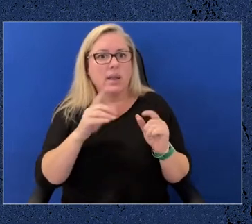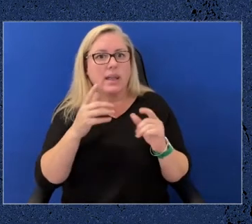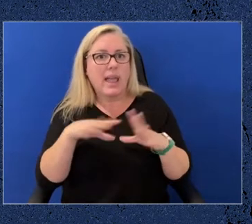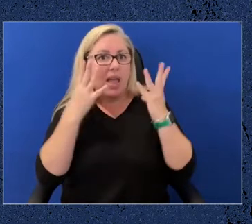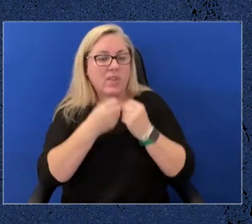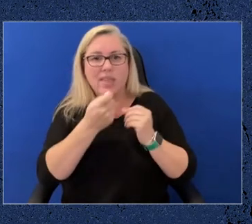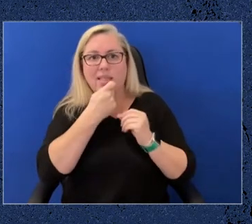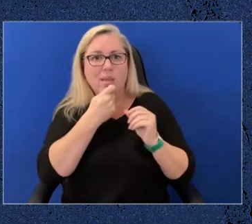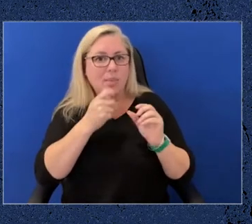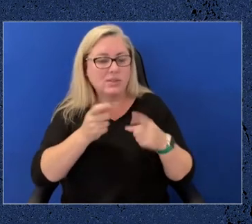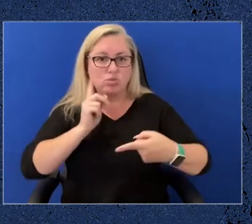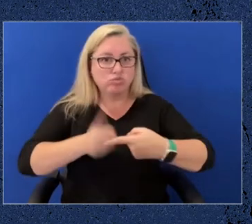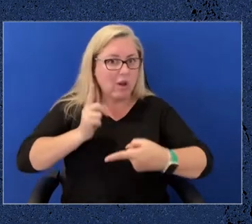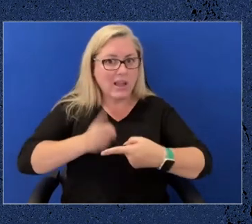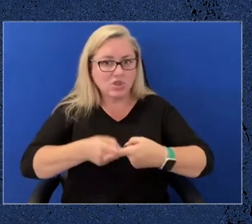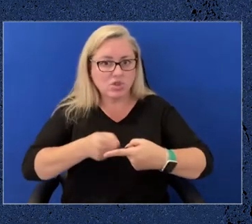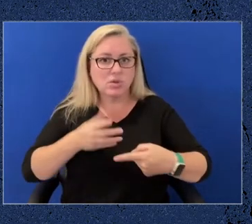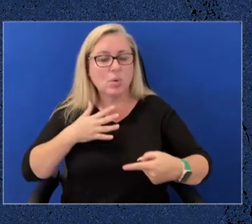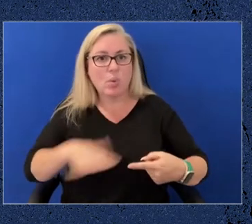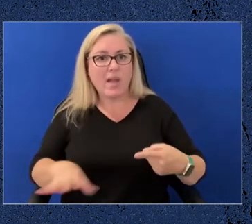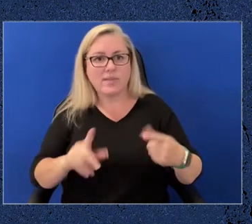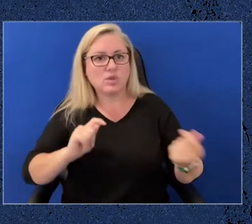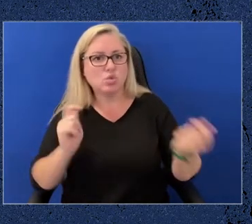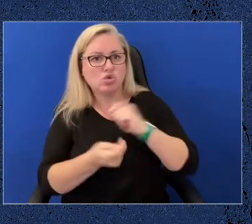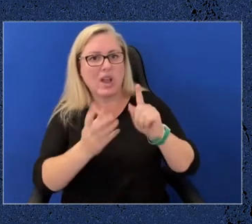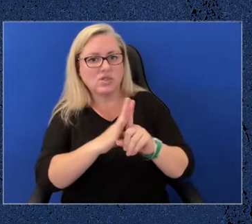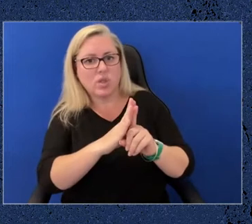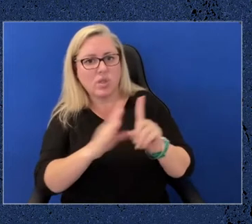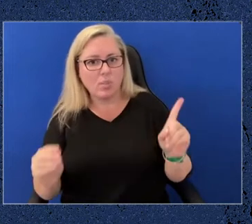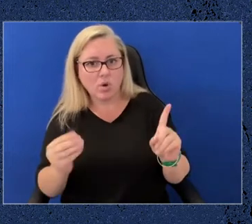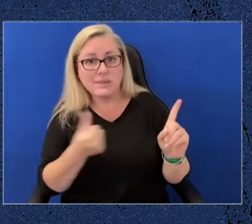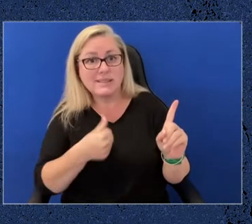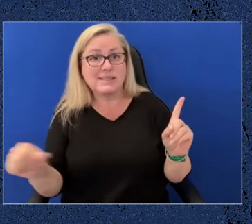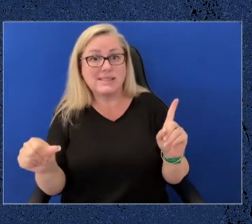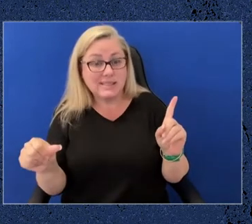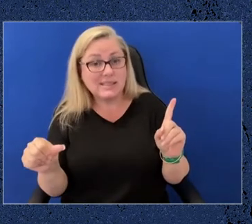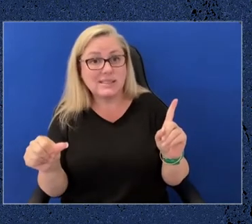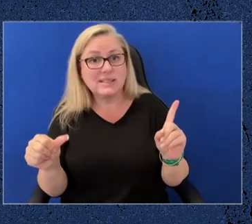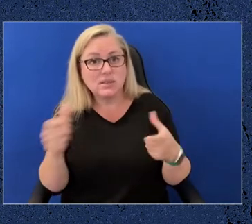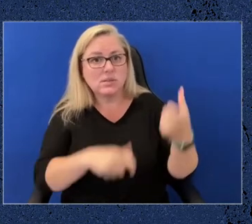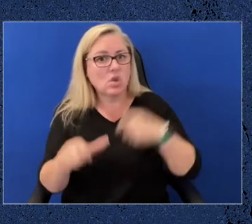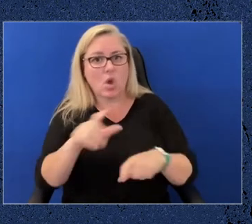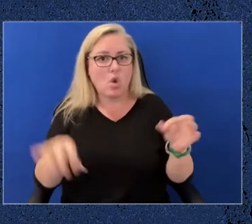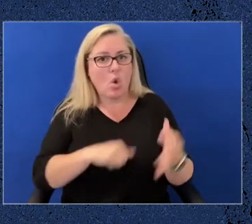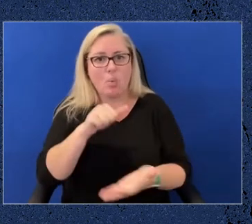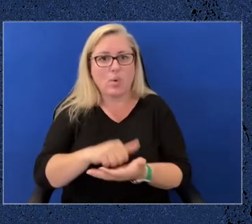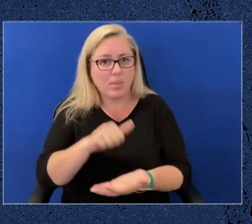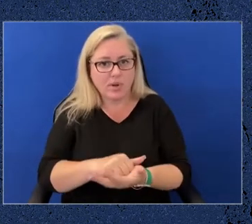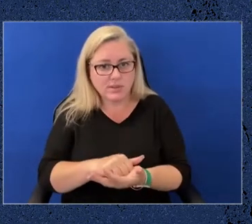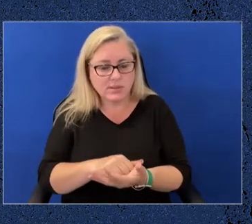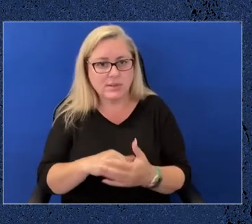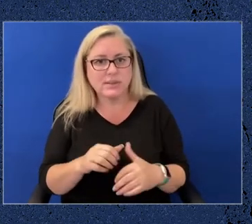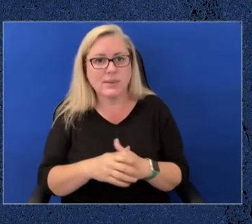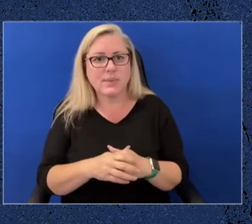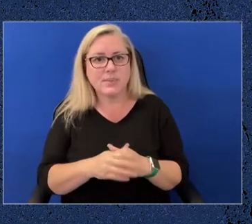rush. But we need to actually really shift the model. I think still the majority of science is not done appropriately. Sitting down a year or two before,